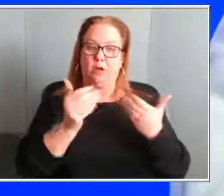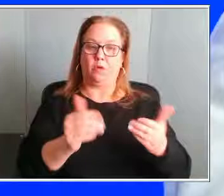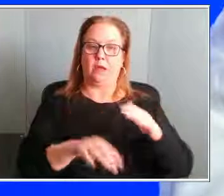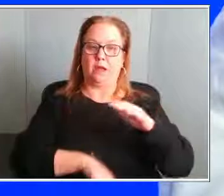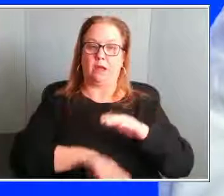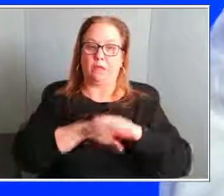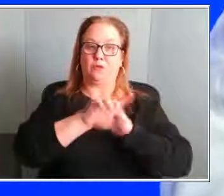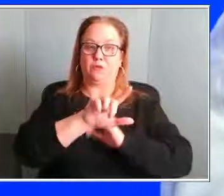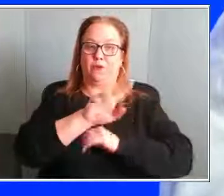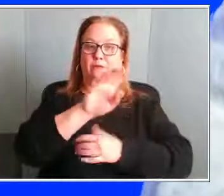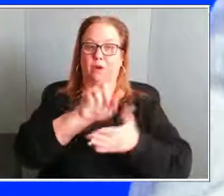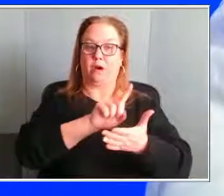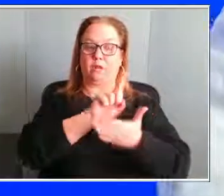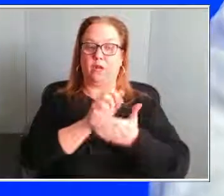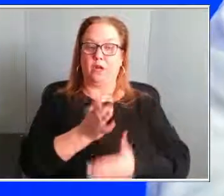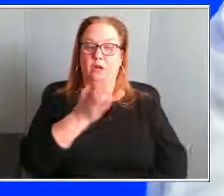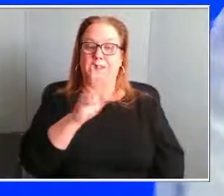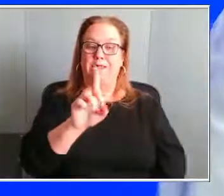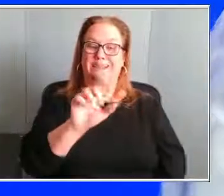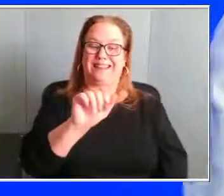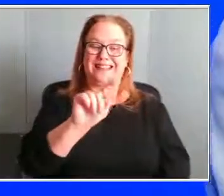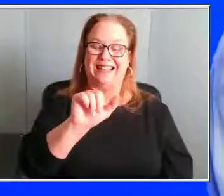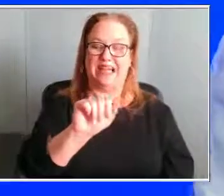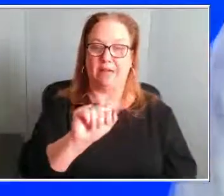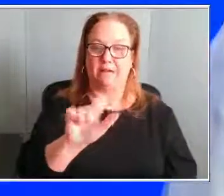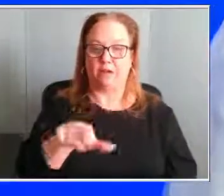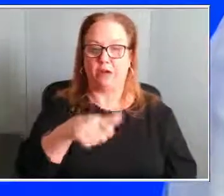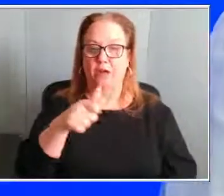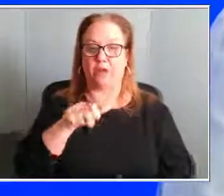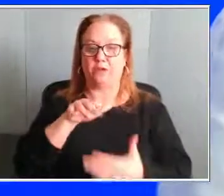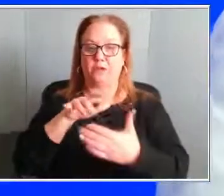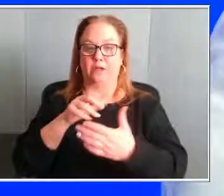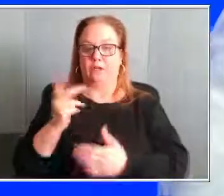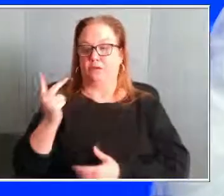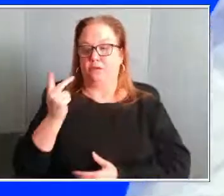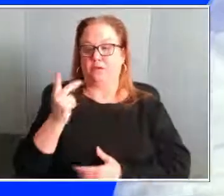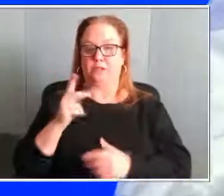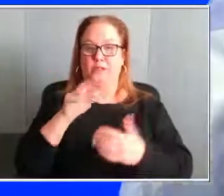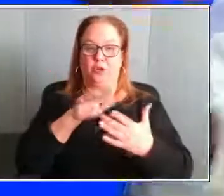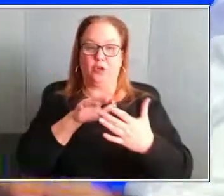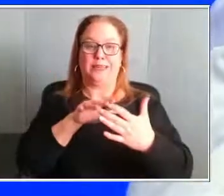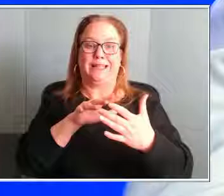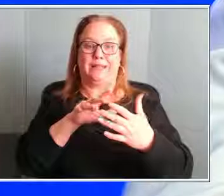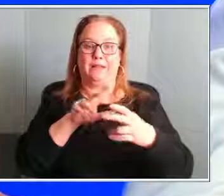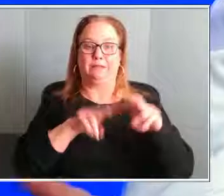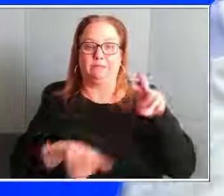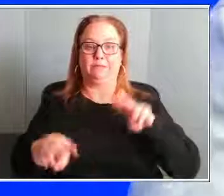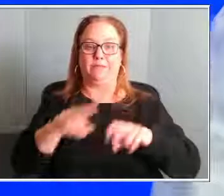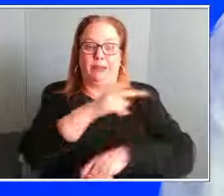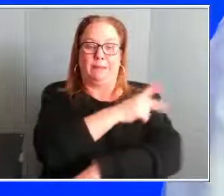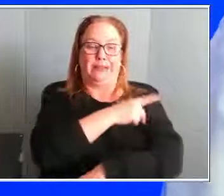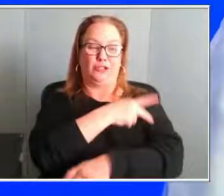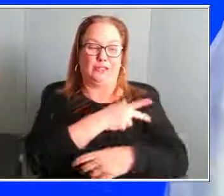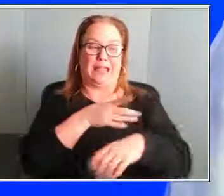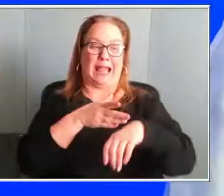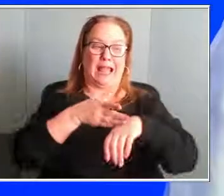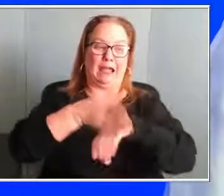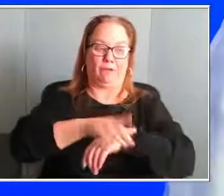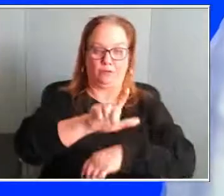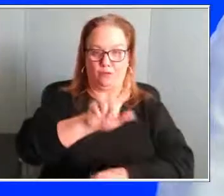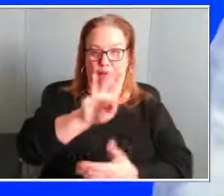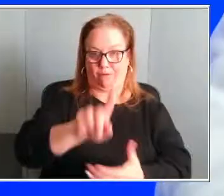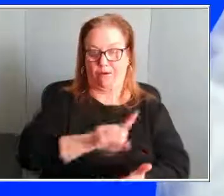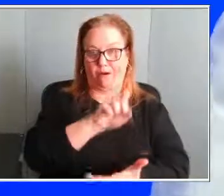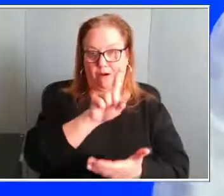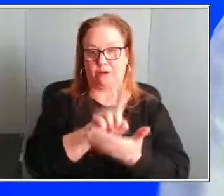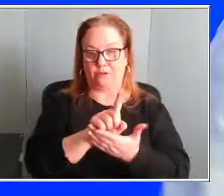actually submitted data for another registry Dr. Lechtenberg and I did, looking at patients outside of the 24-hour window as well. So we're